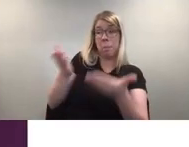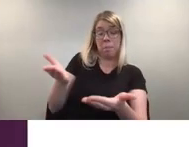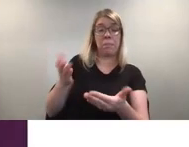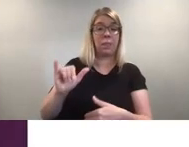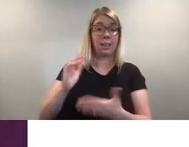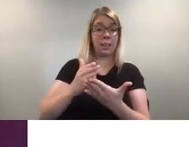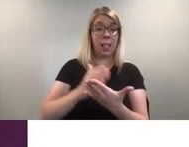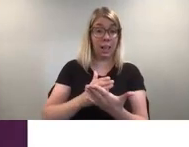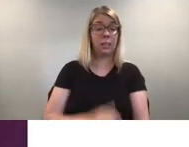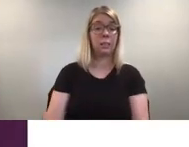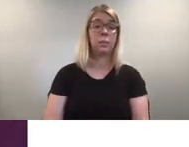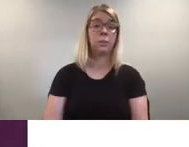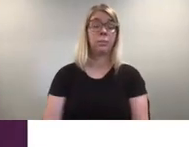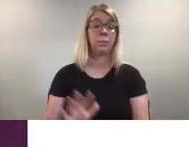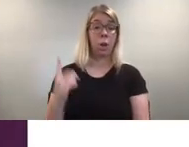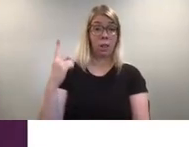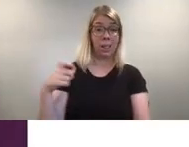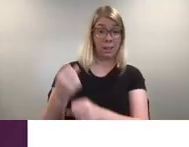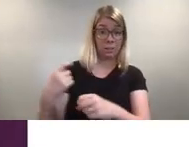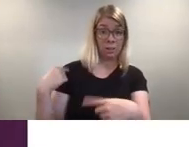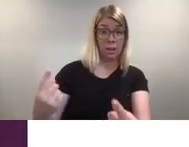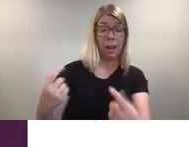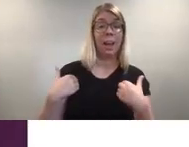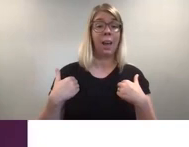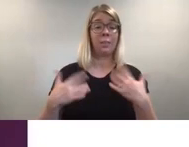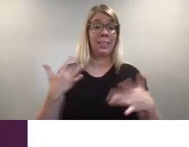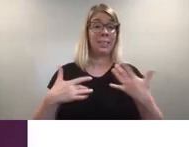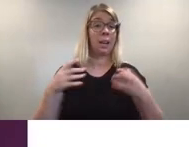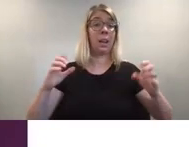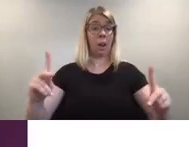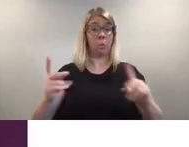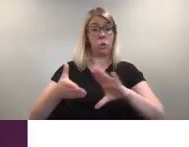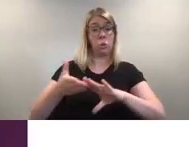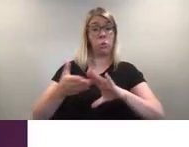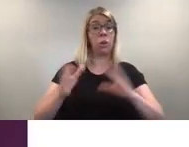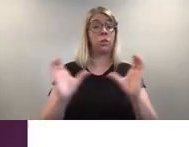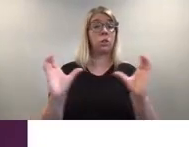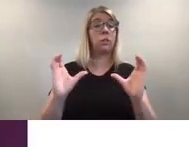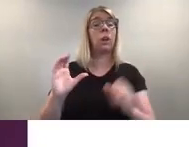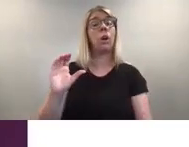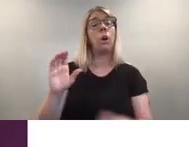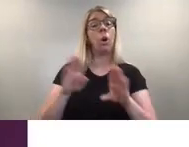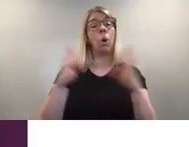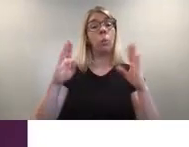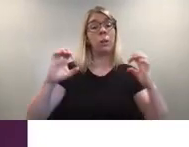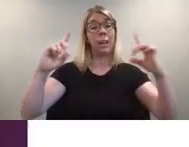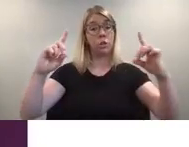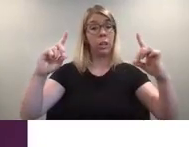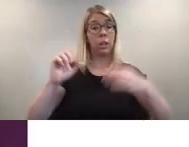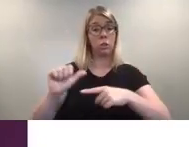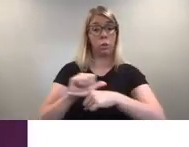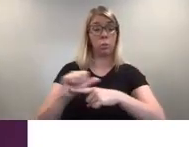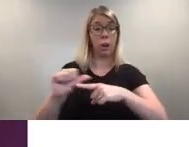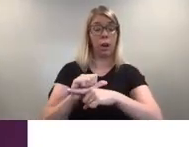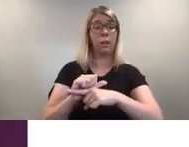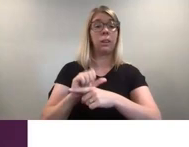Also, this past year, we had the exciting opportunity to run the Certificate in Open Educational Practices. As funded by the